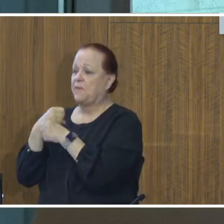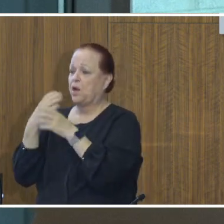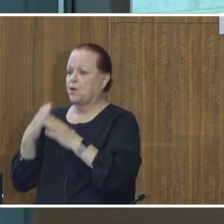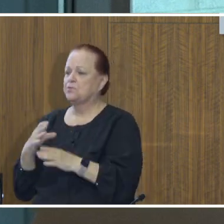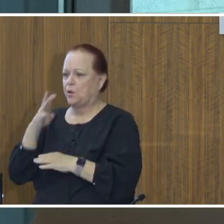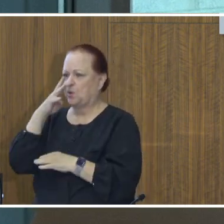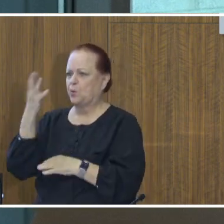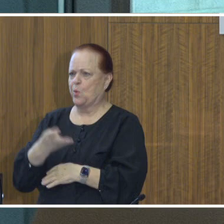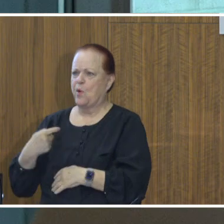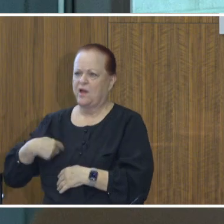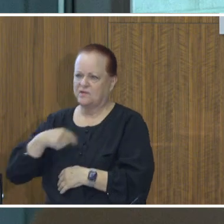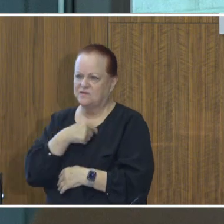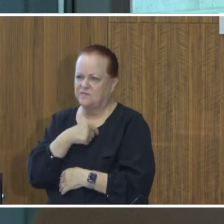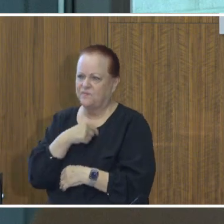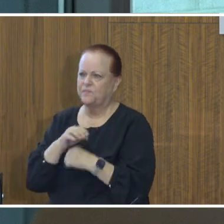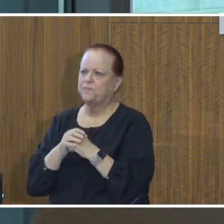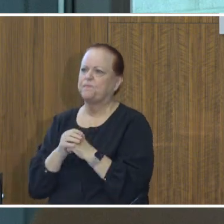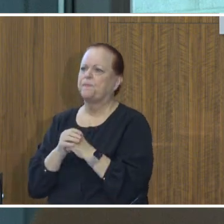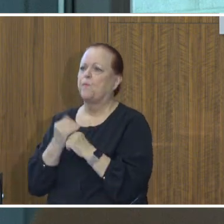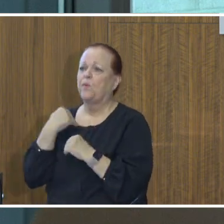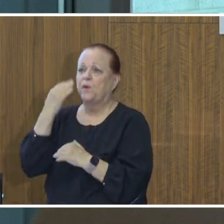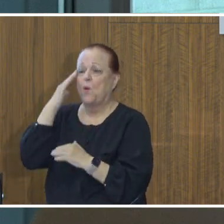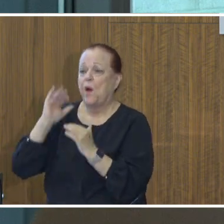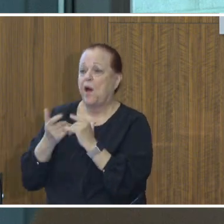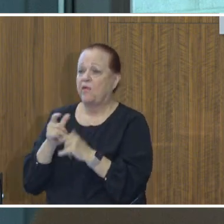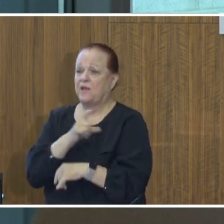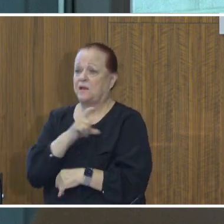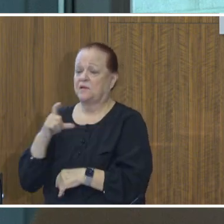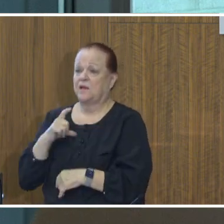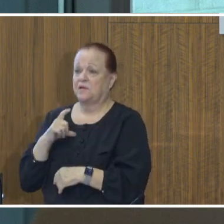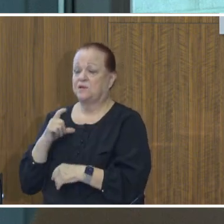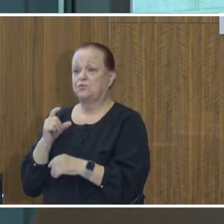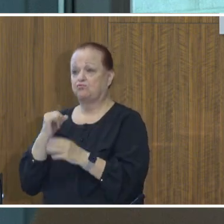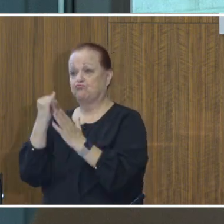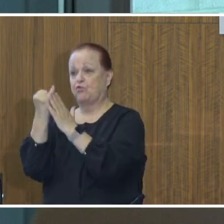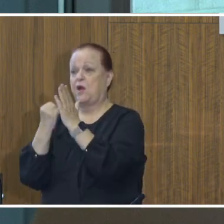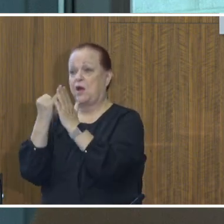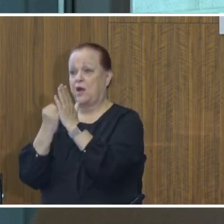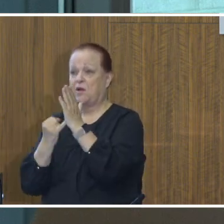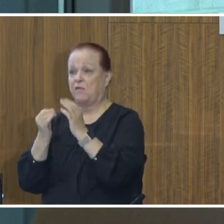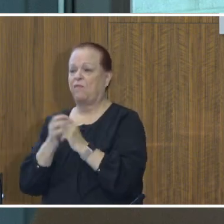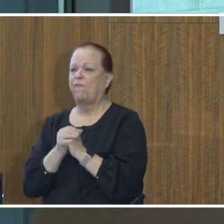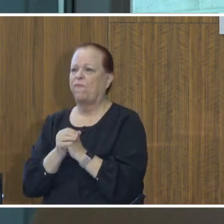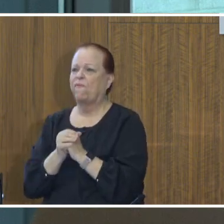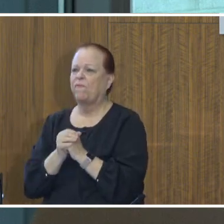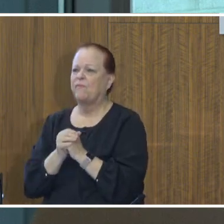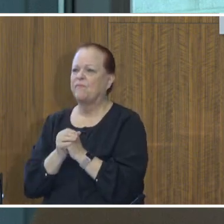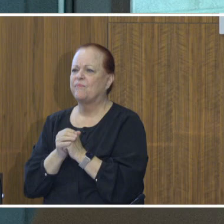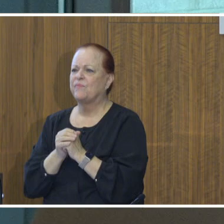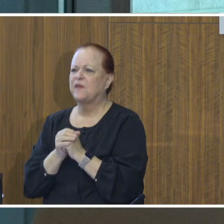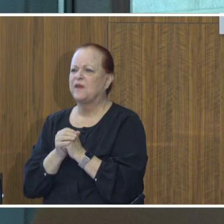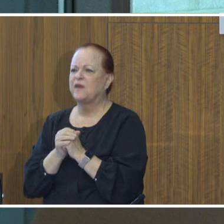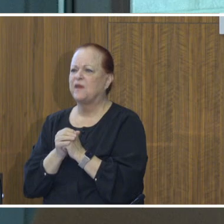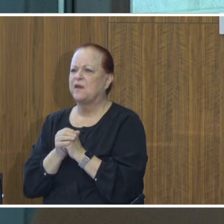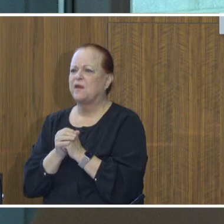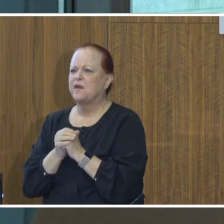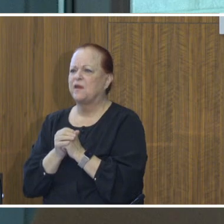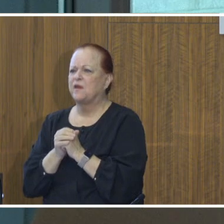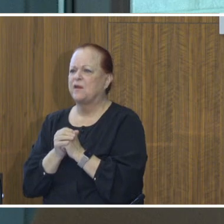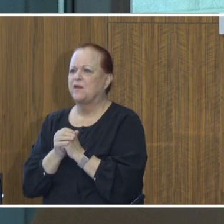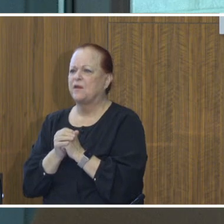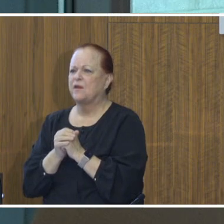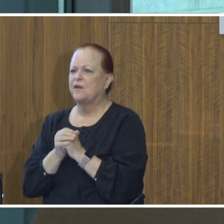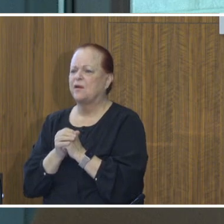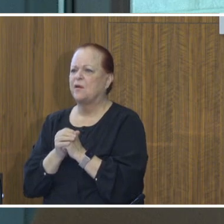how these legislative districts get drawn shapes the amount of attention our communities receive from legislators, really